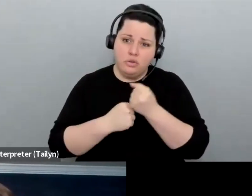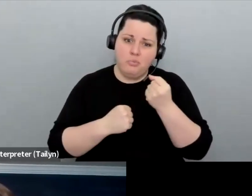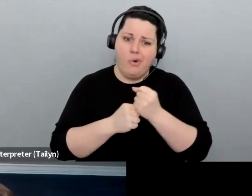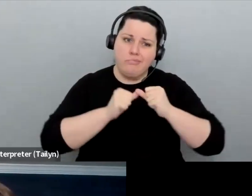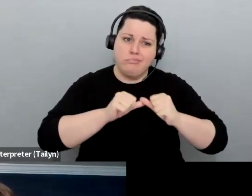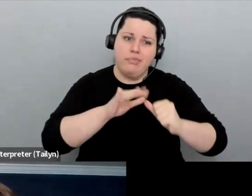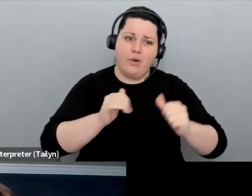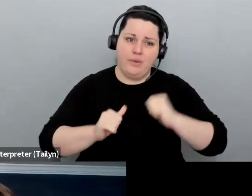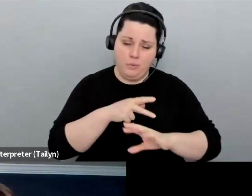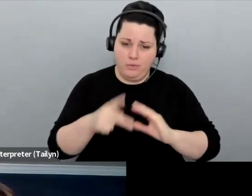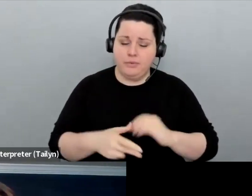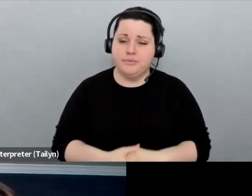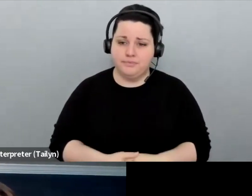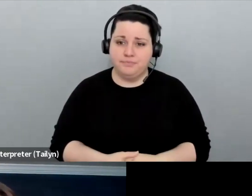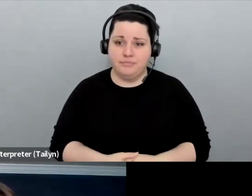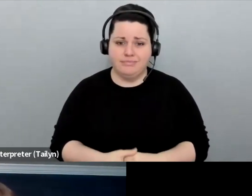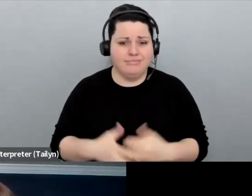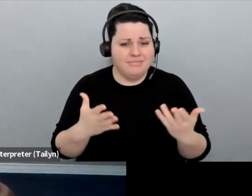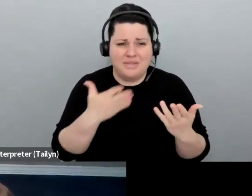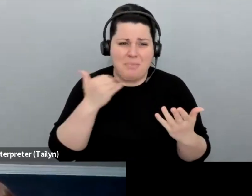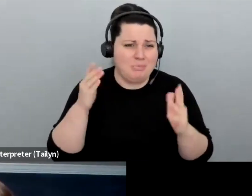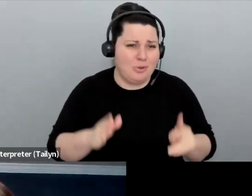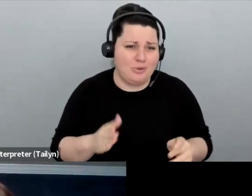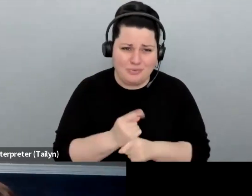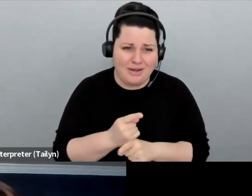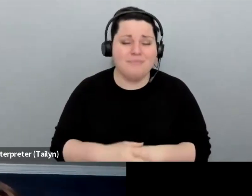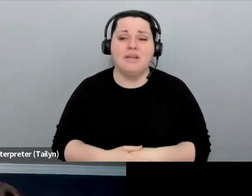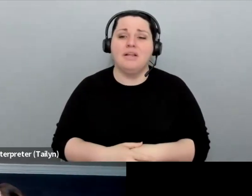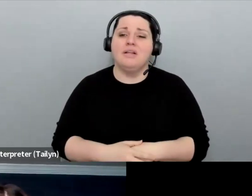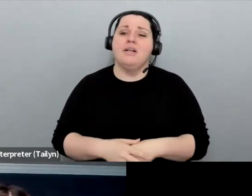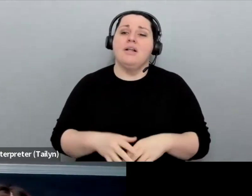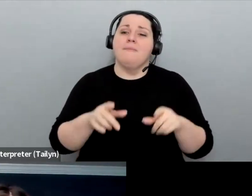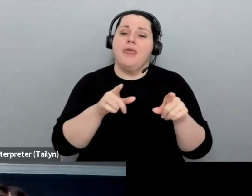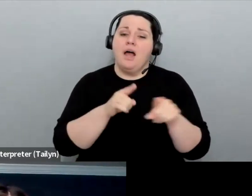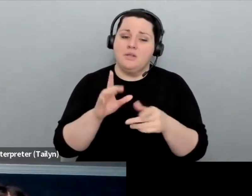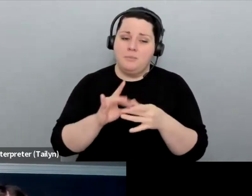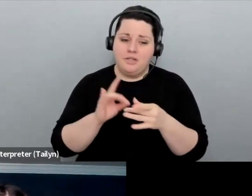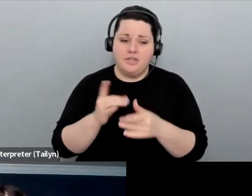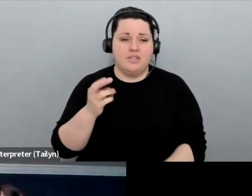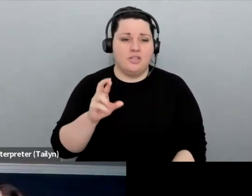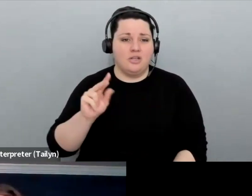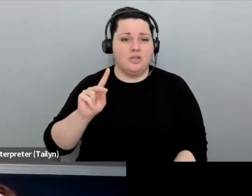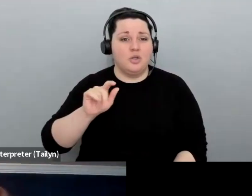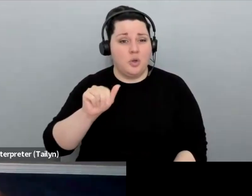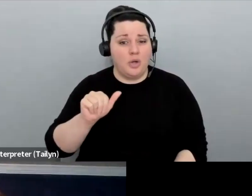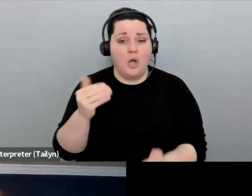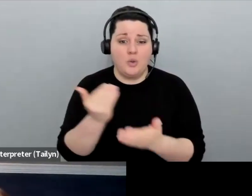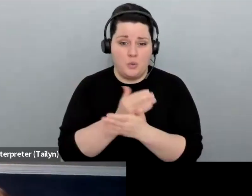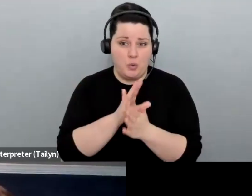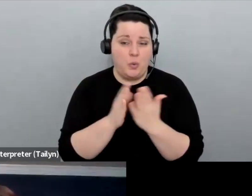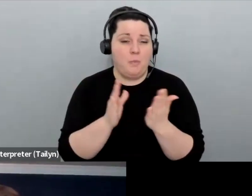their theater programs. Who better, right? I also wanted to mention Dr. Katona's new book is coming out